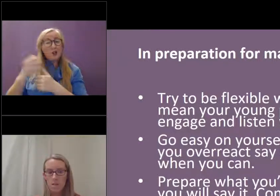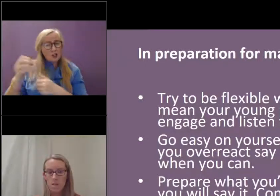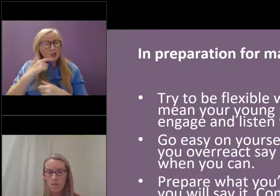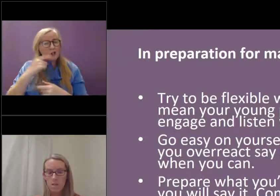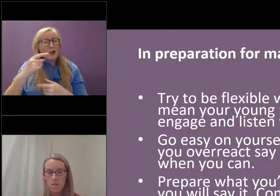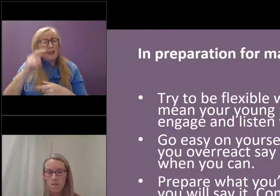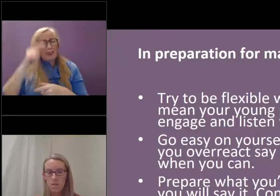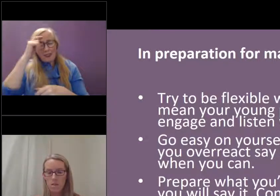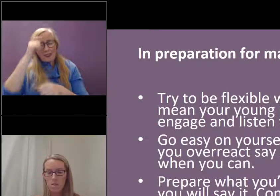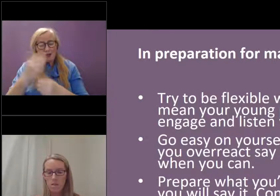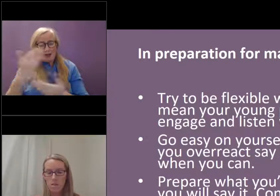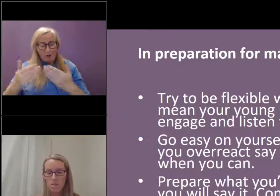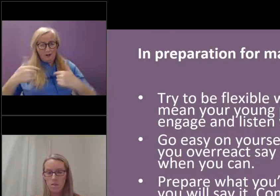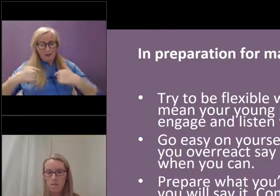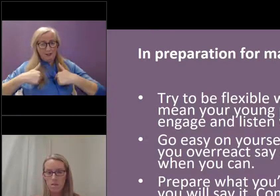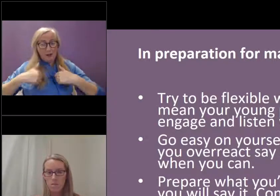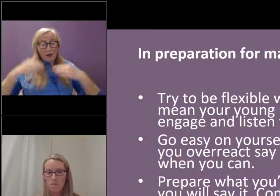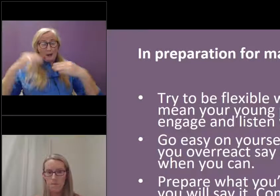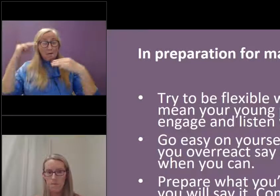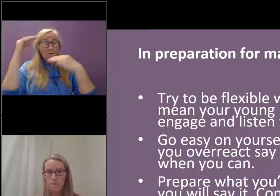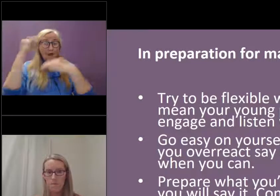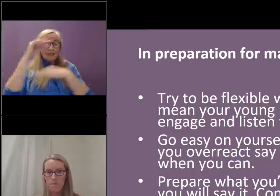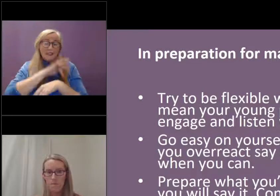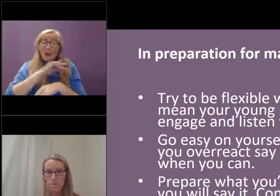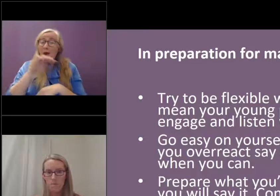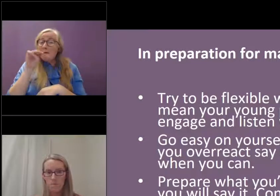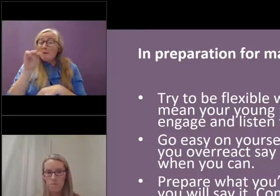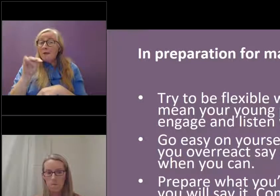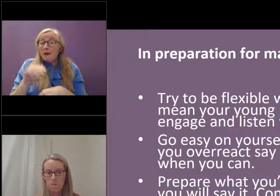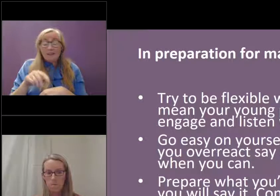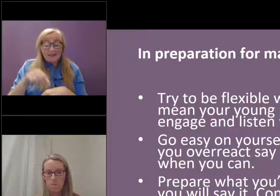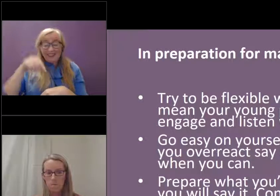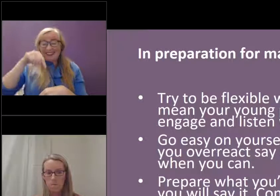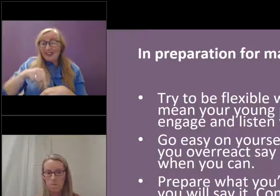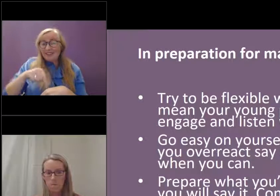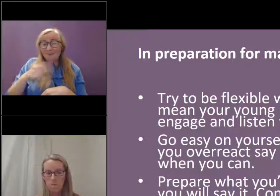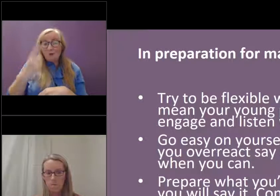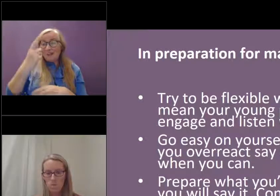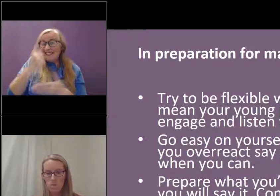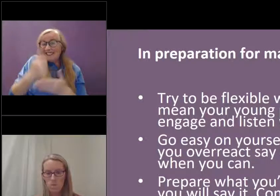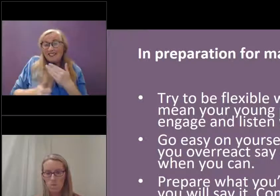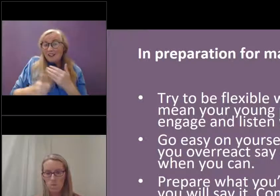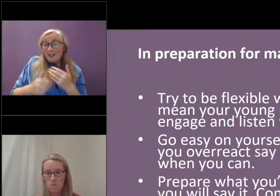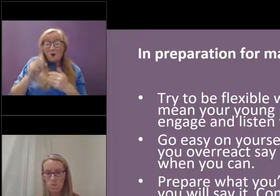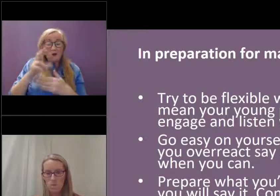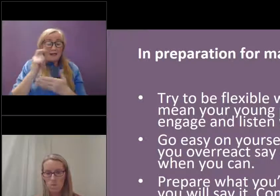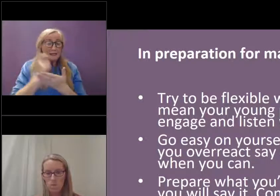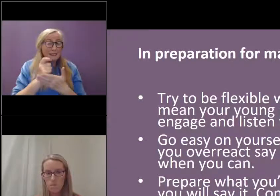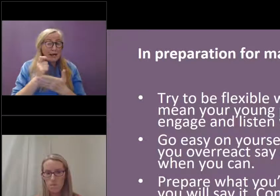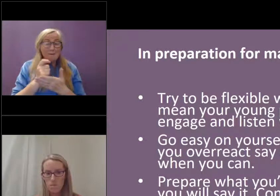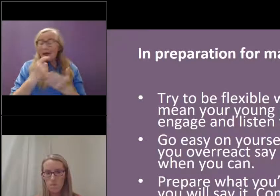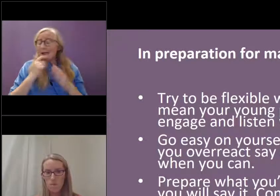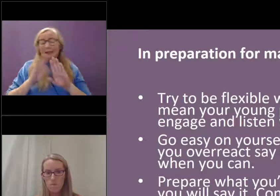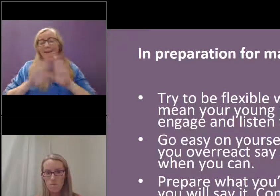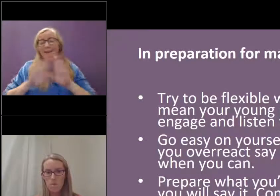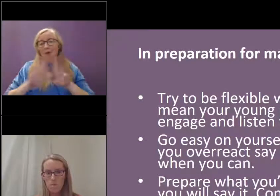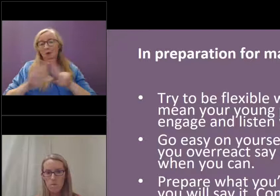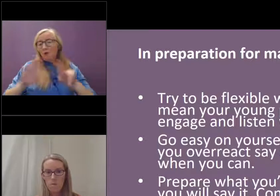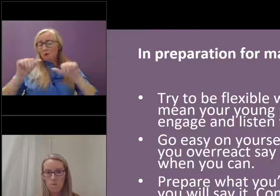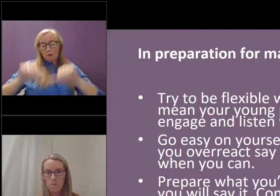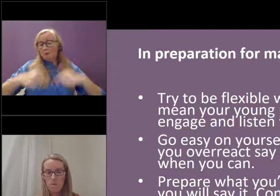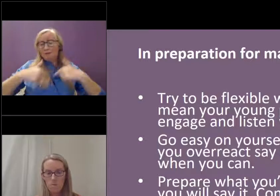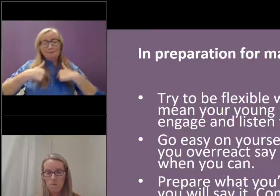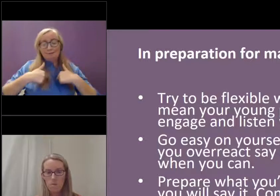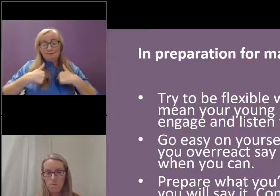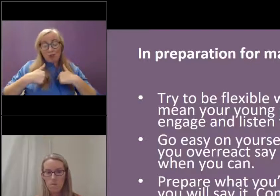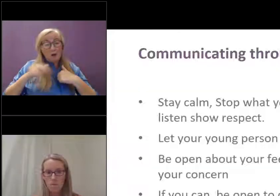and minding yourself, and maybe it's not the right day for you to address, or time for you to address something, or maybe delegating that to somebody else.